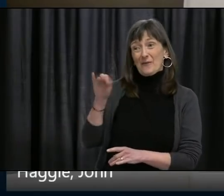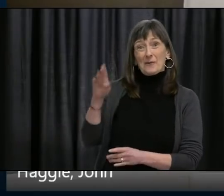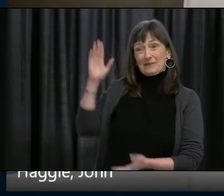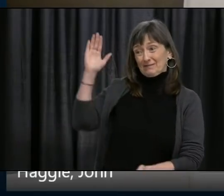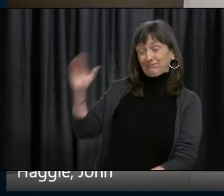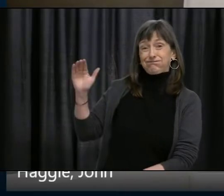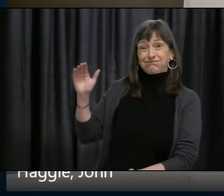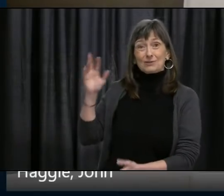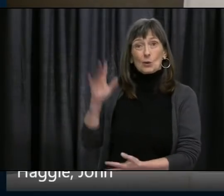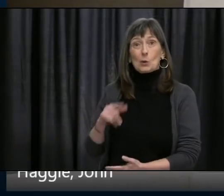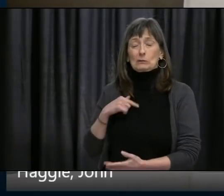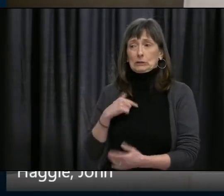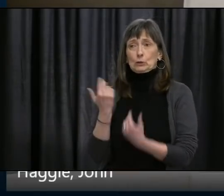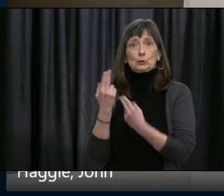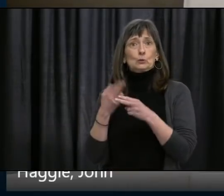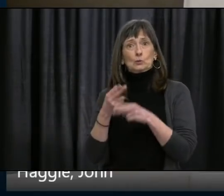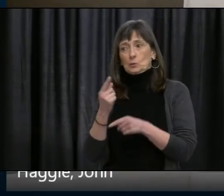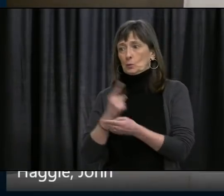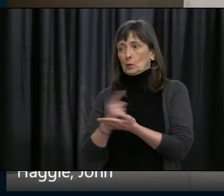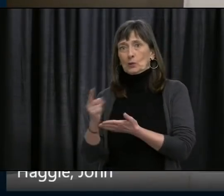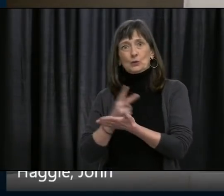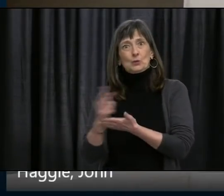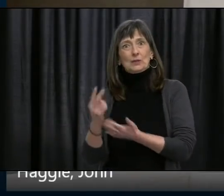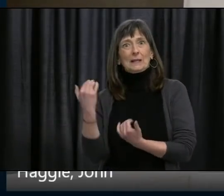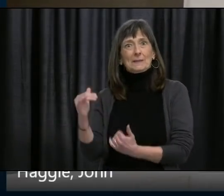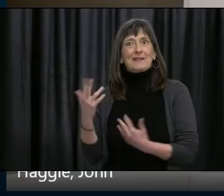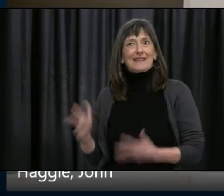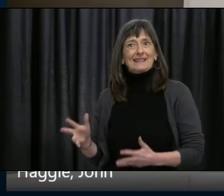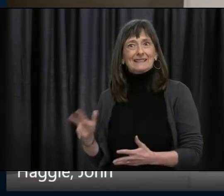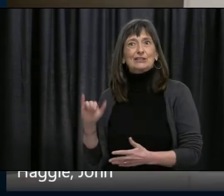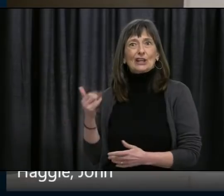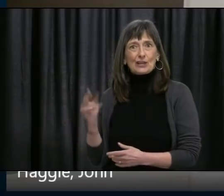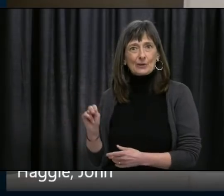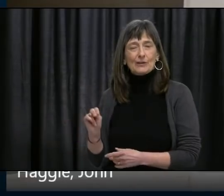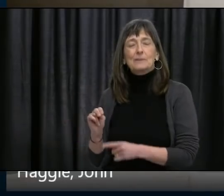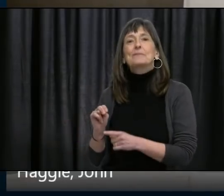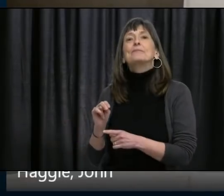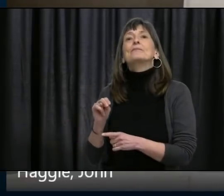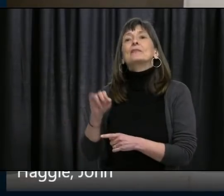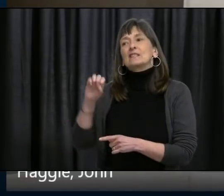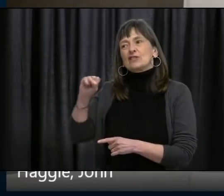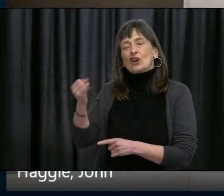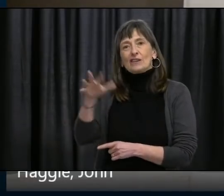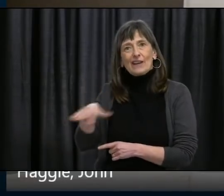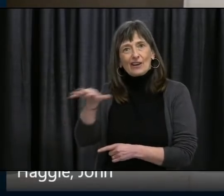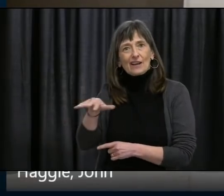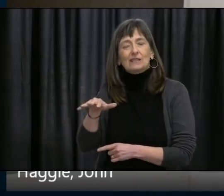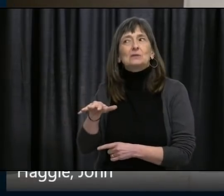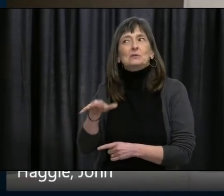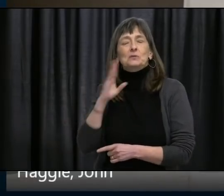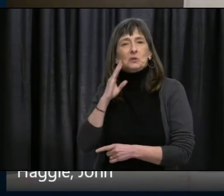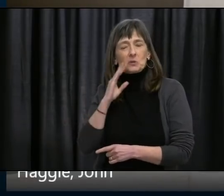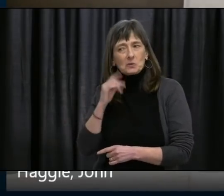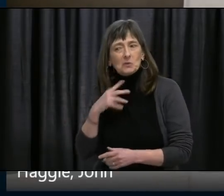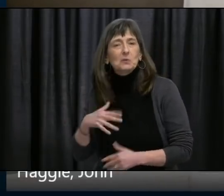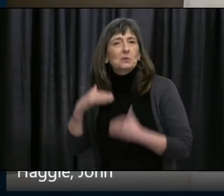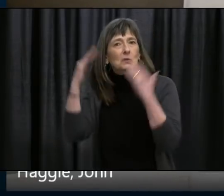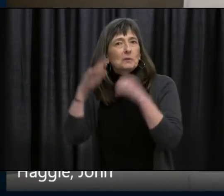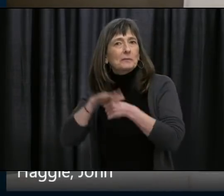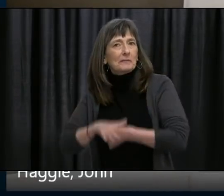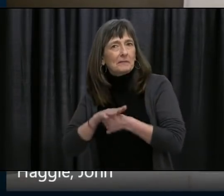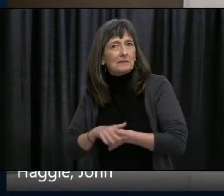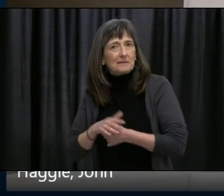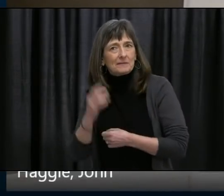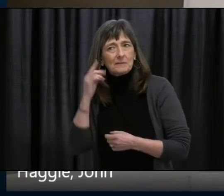populous one, for a week or so, that we saw an uptick in calls. Certainly, we have made sure Channel